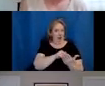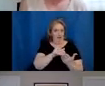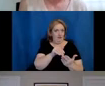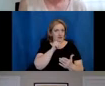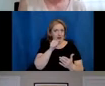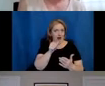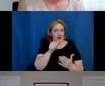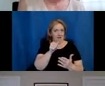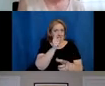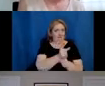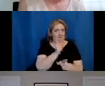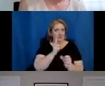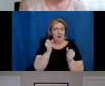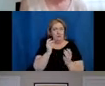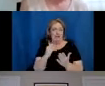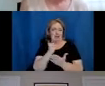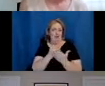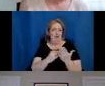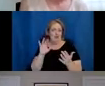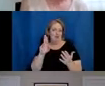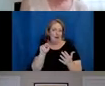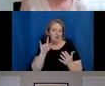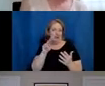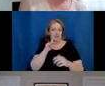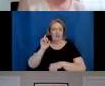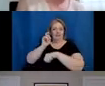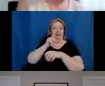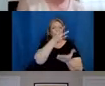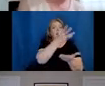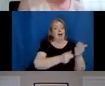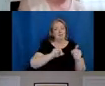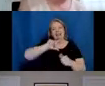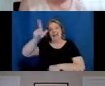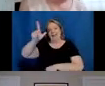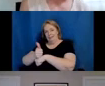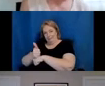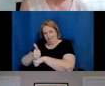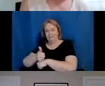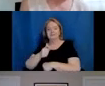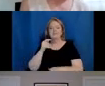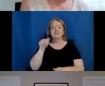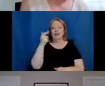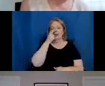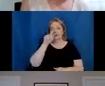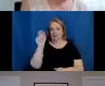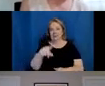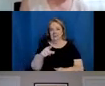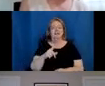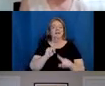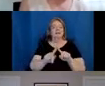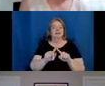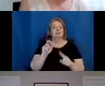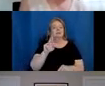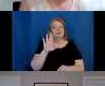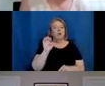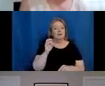artist foundations. Awesome. Thank you. Kind of an interesting question here. So different sources